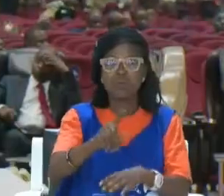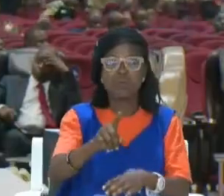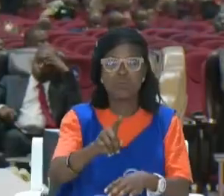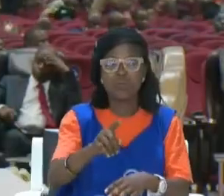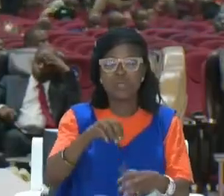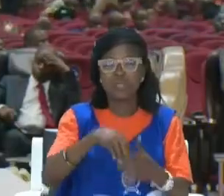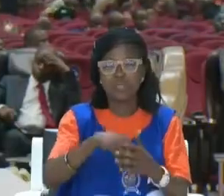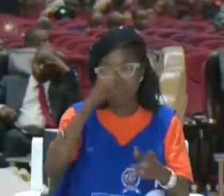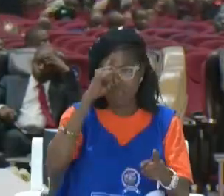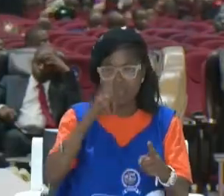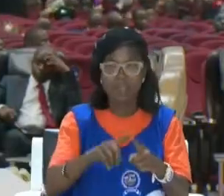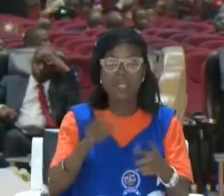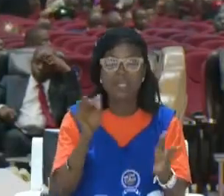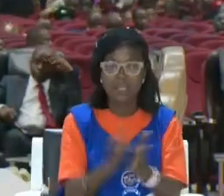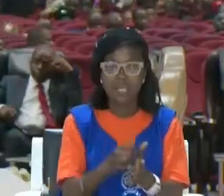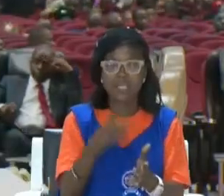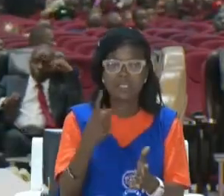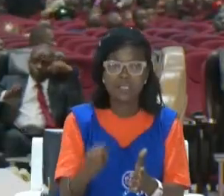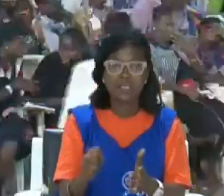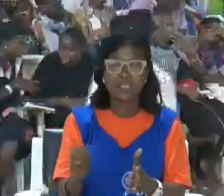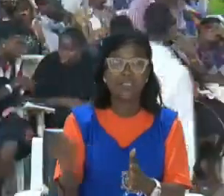that the wind will blow in your favor.